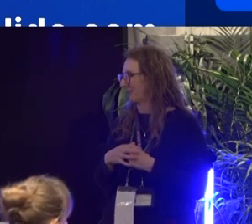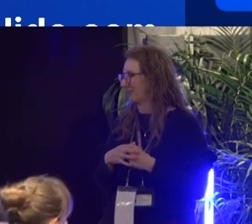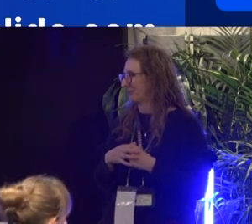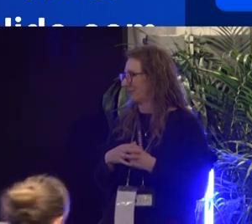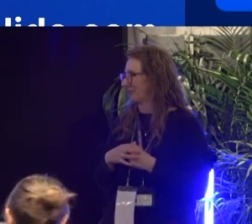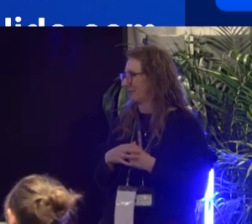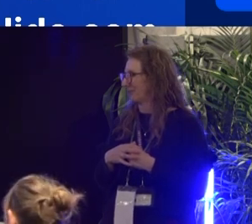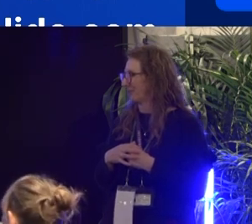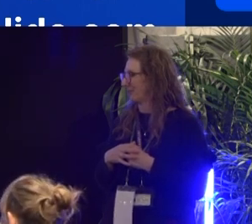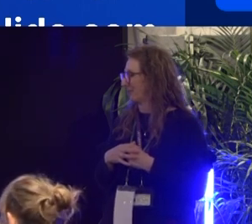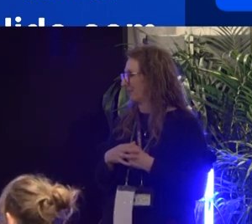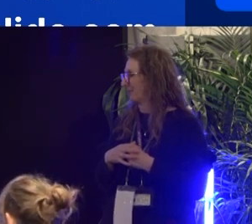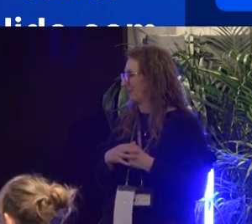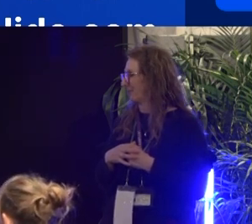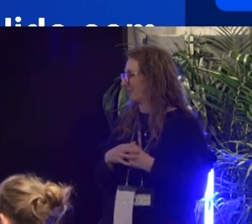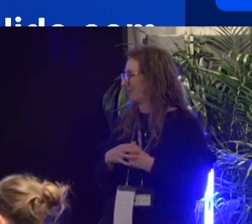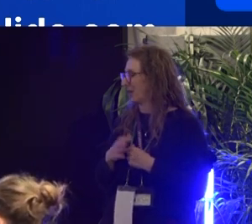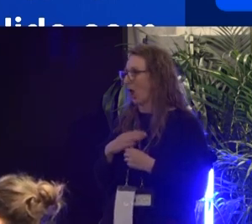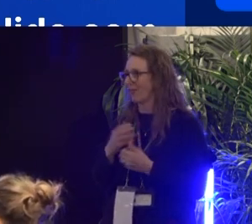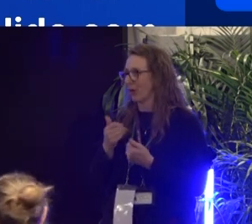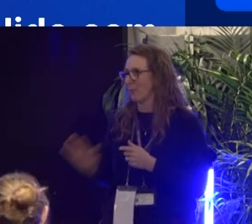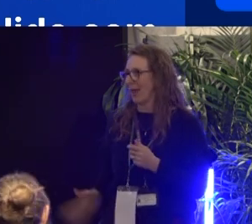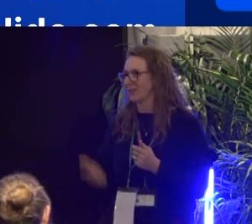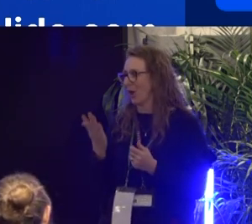You got me. I love a good pun.